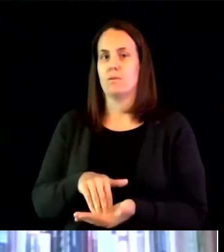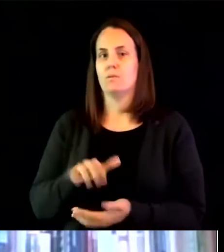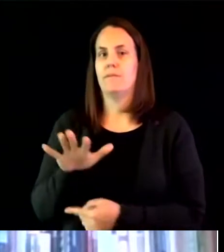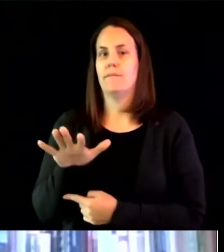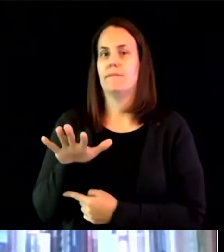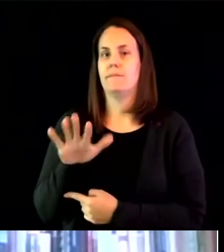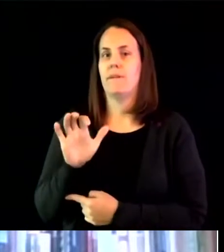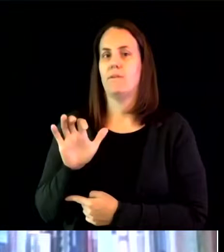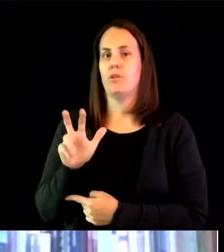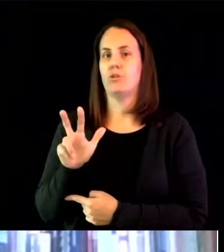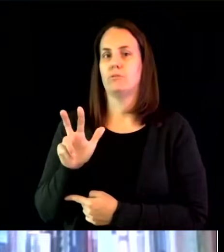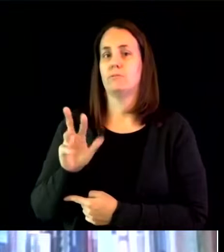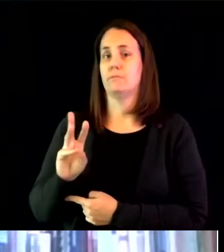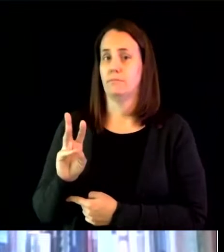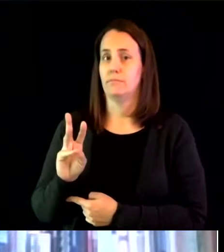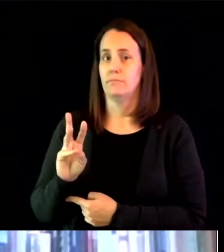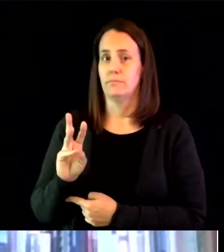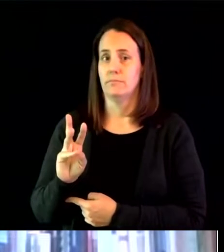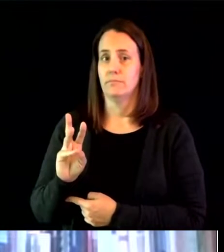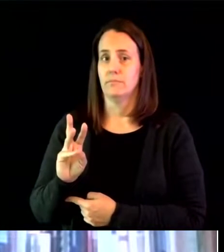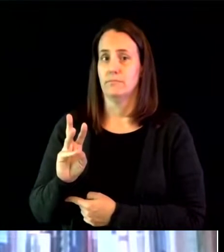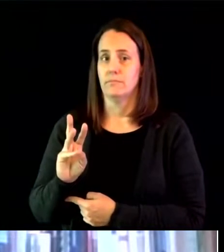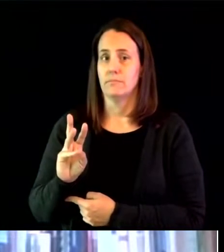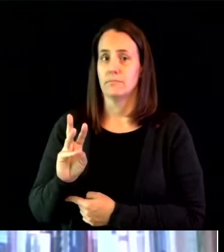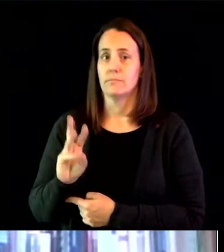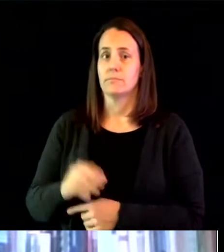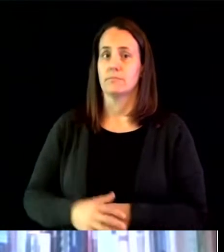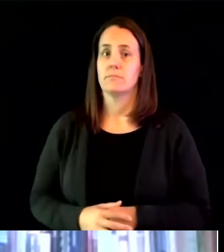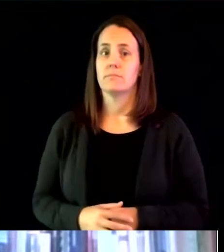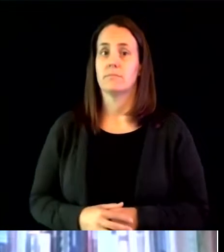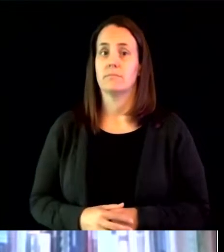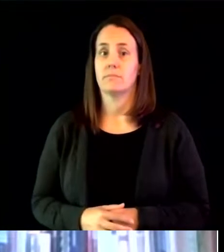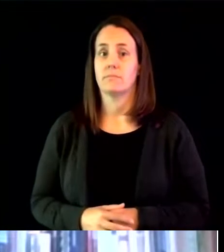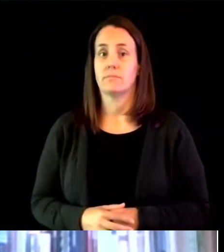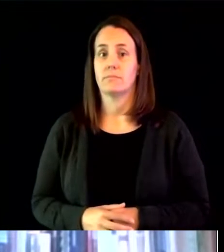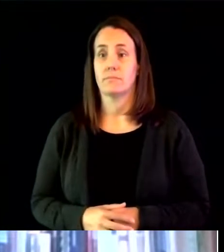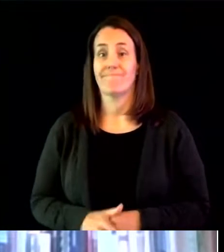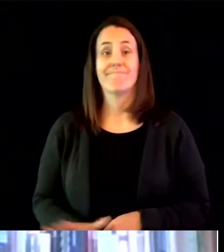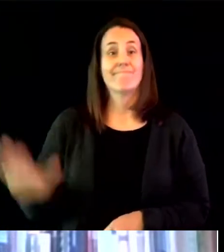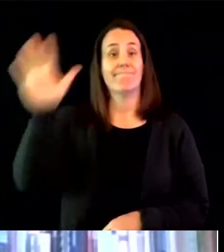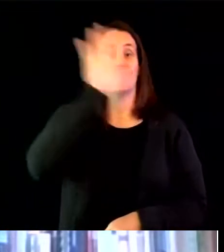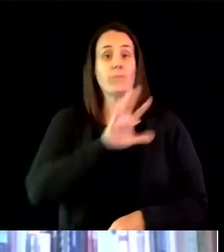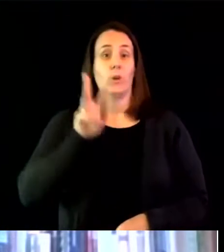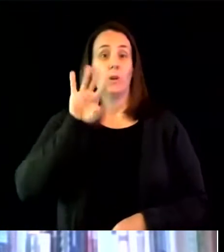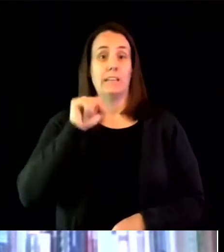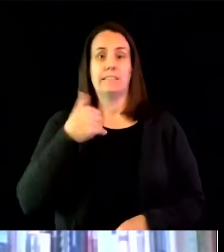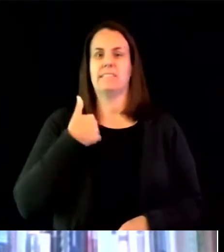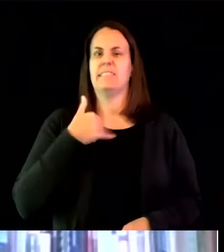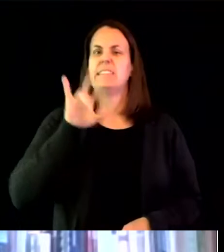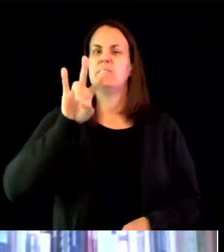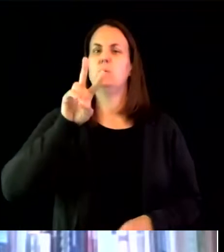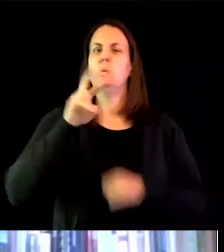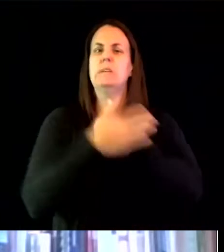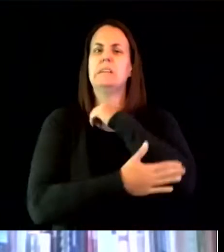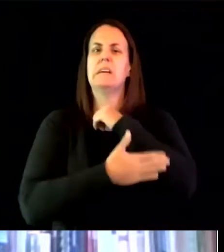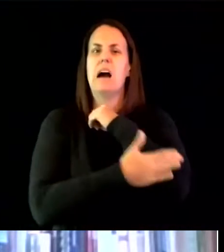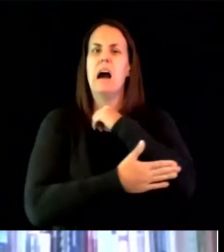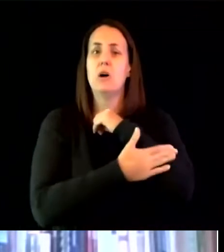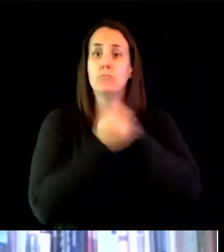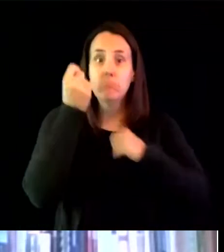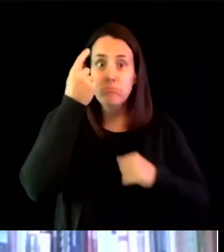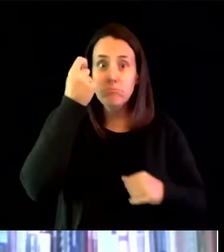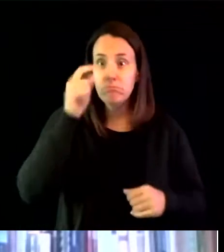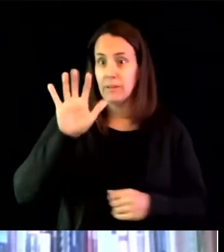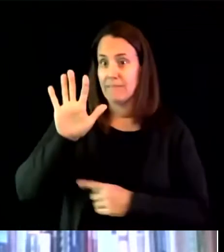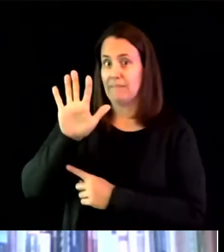1,536. 57 of Wisconsin's 72 counties meet the threshold of very high